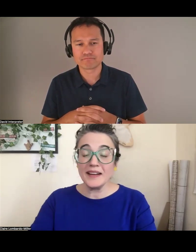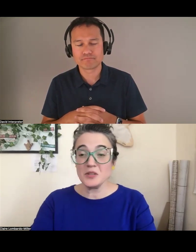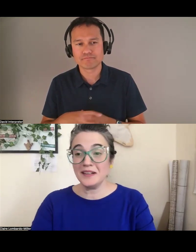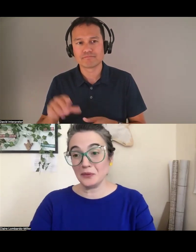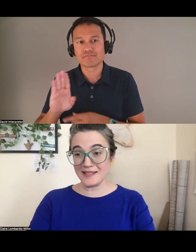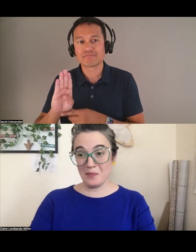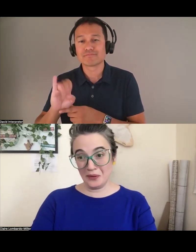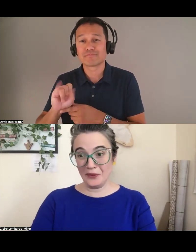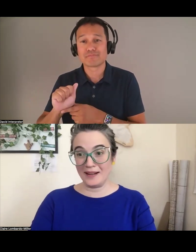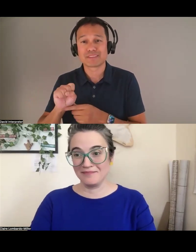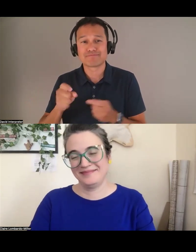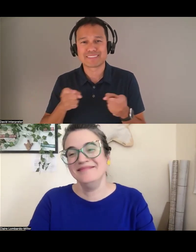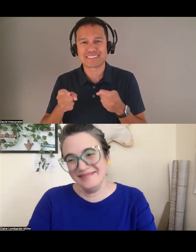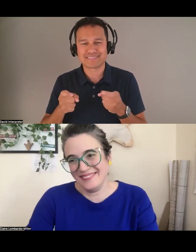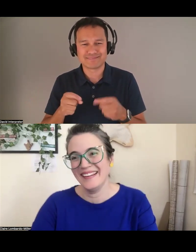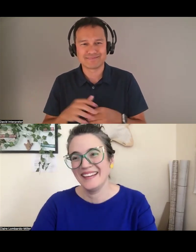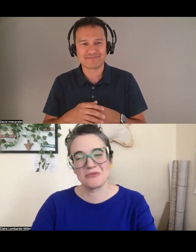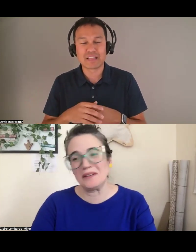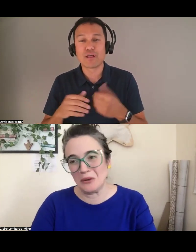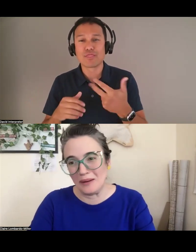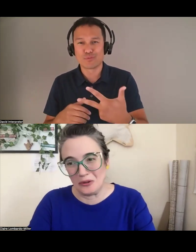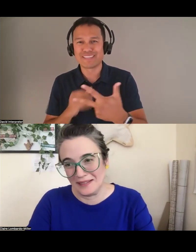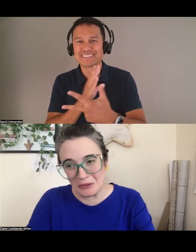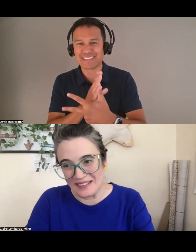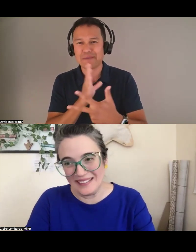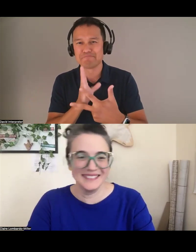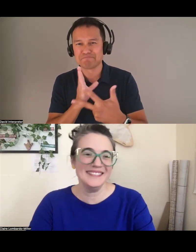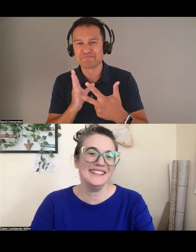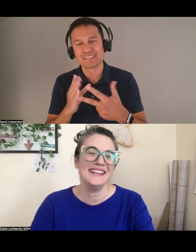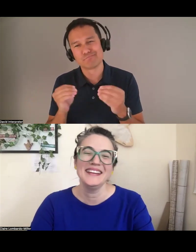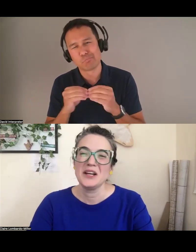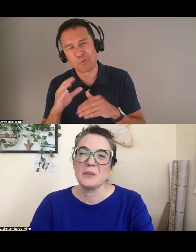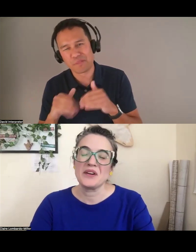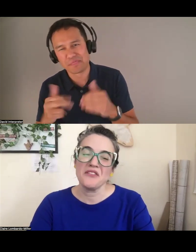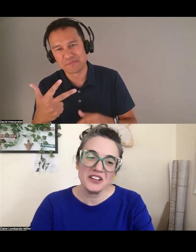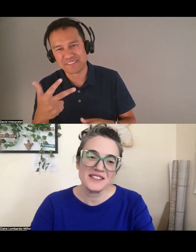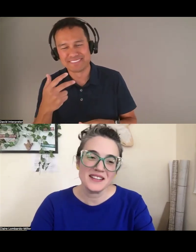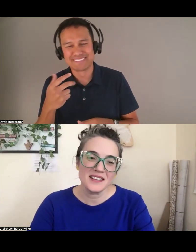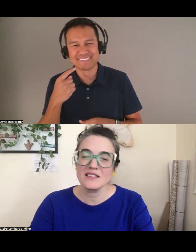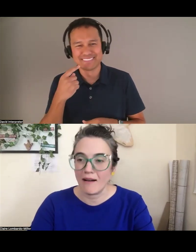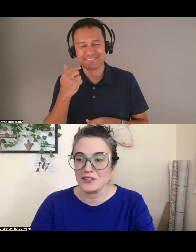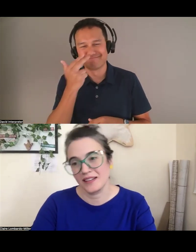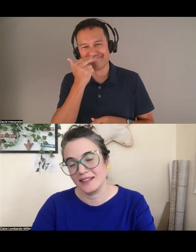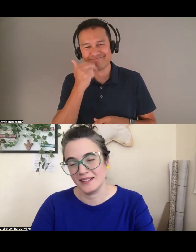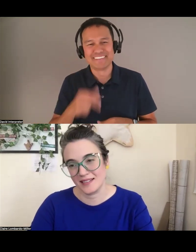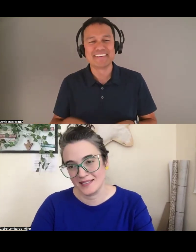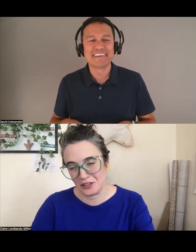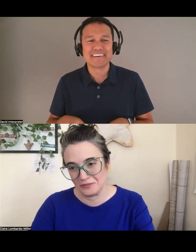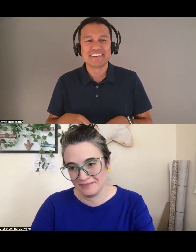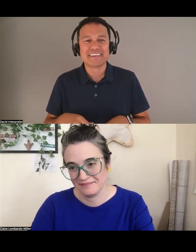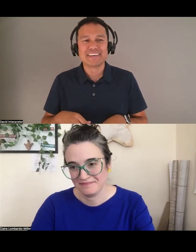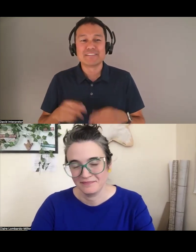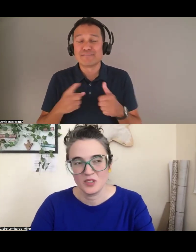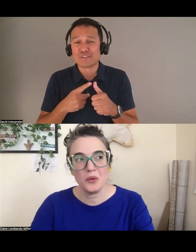Bias management, a three-step program. It's really way more than three. But first is acknowledging that it exists in